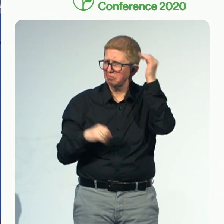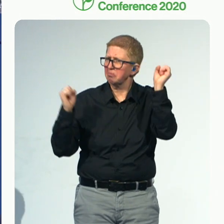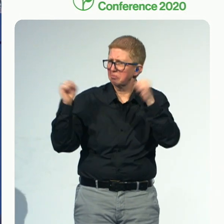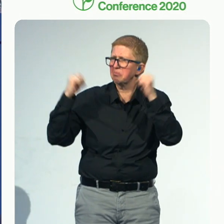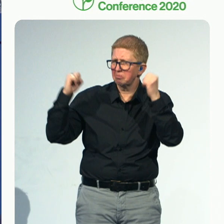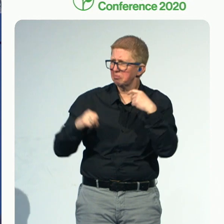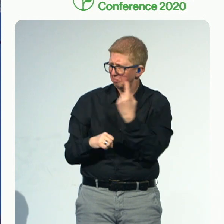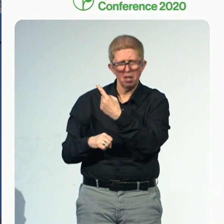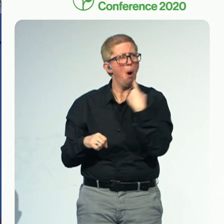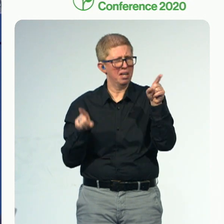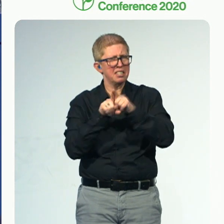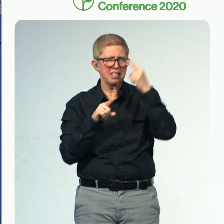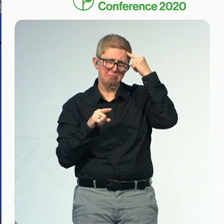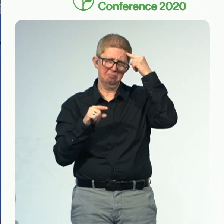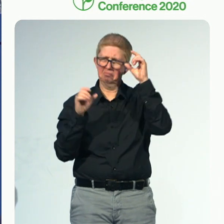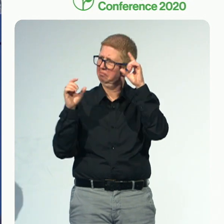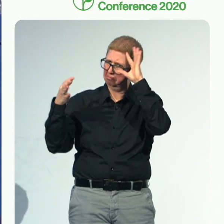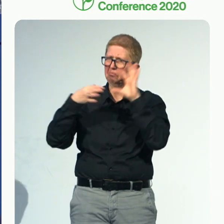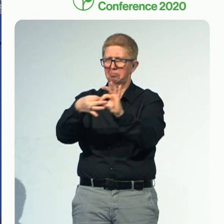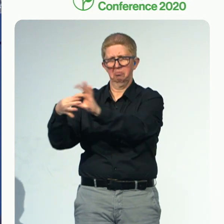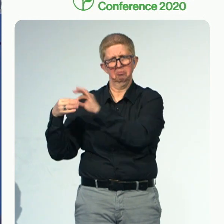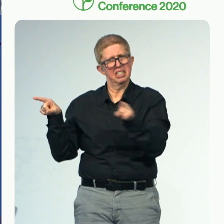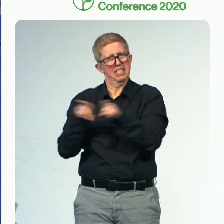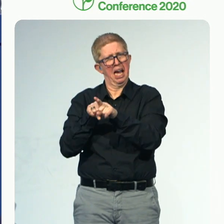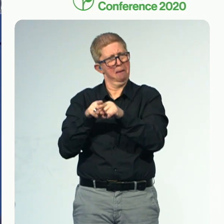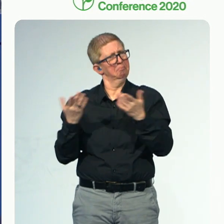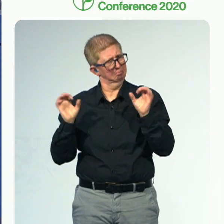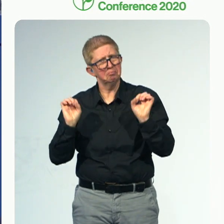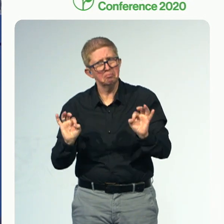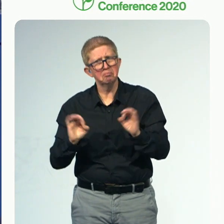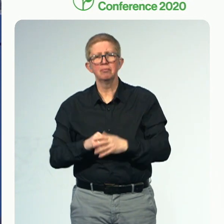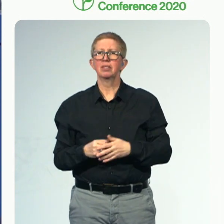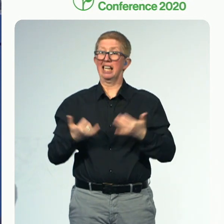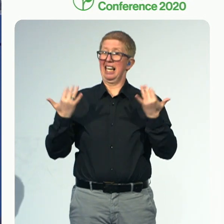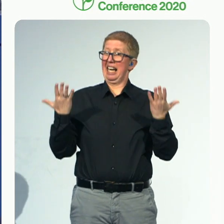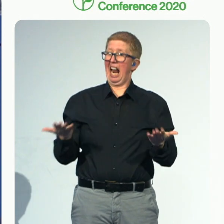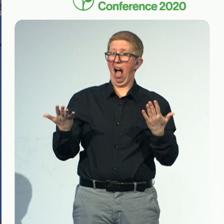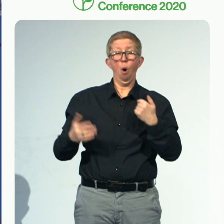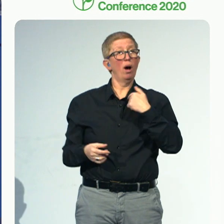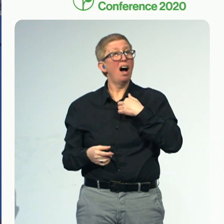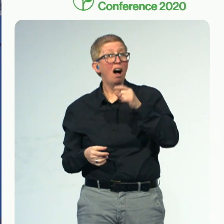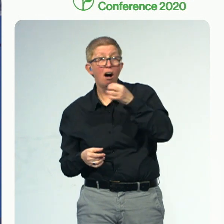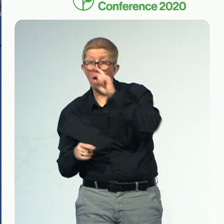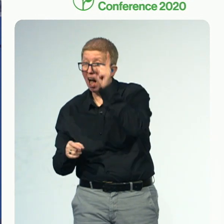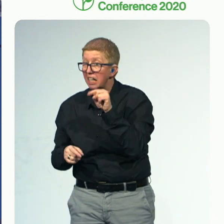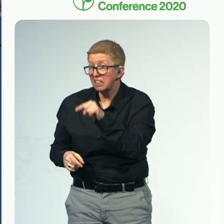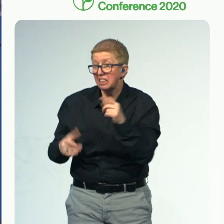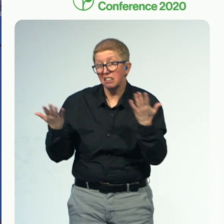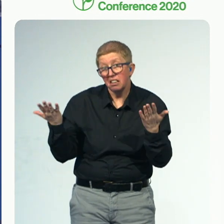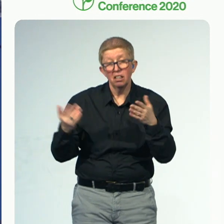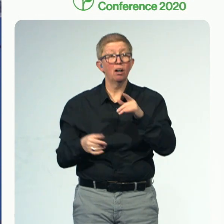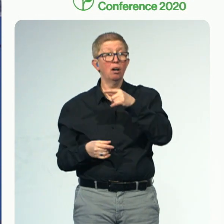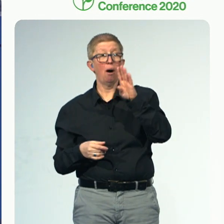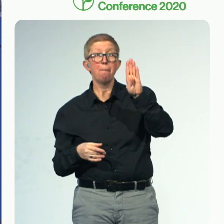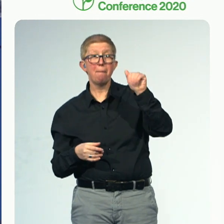I can now move on to the next point, to Nafisa. Nafisa, you have enormous background with many years